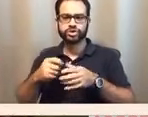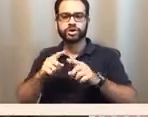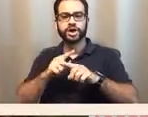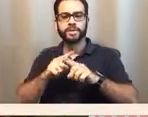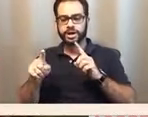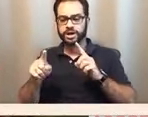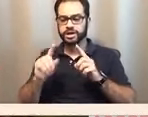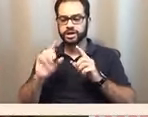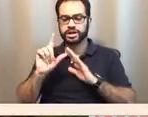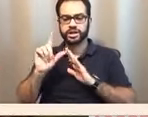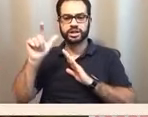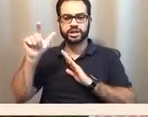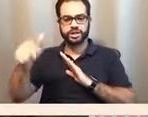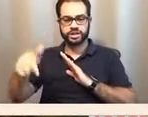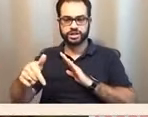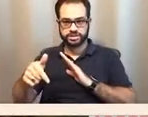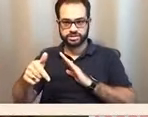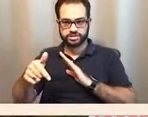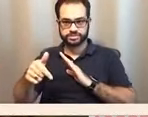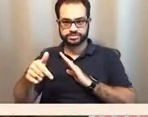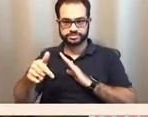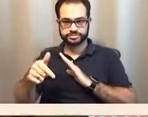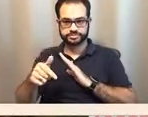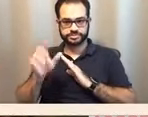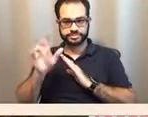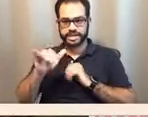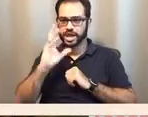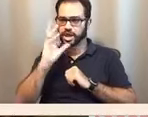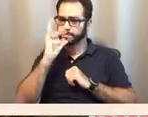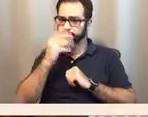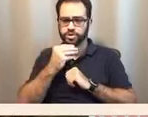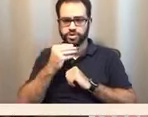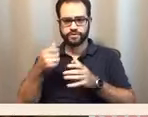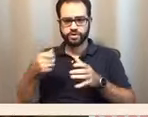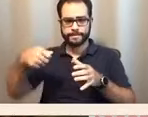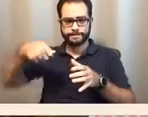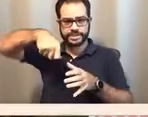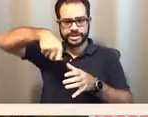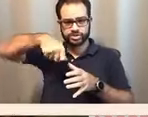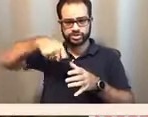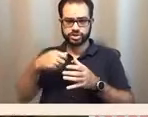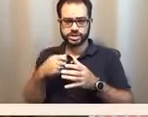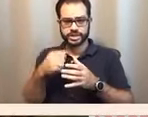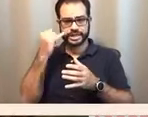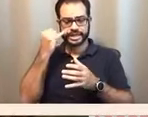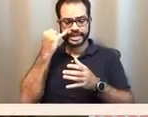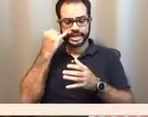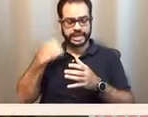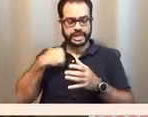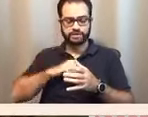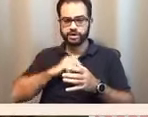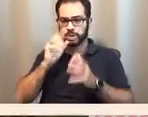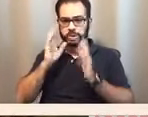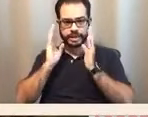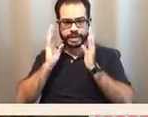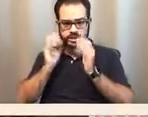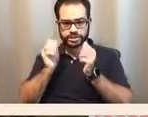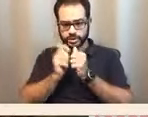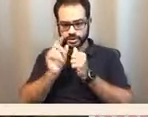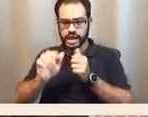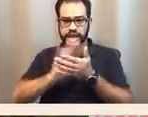time, that beautiful picture, unless we paid attention to it and polish it